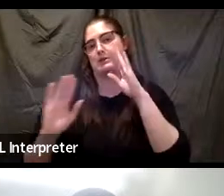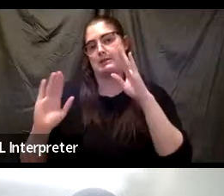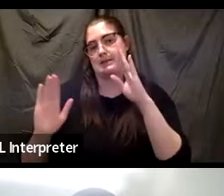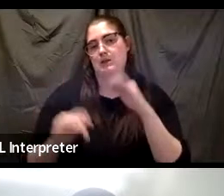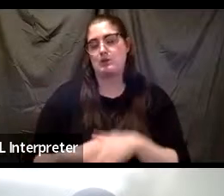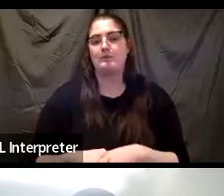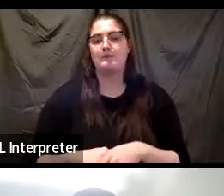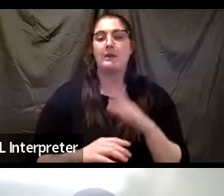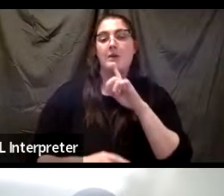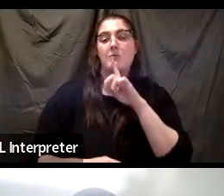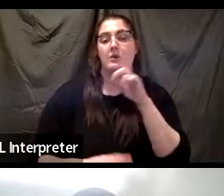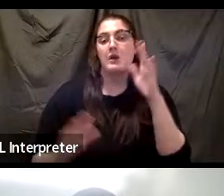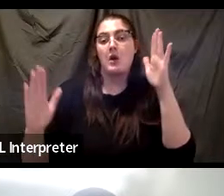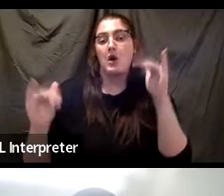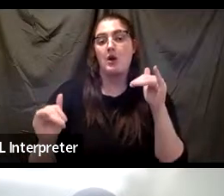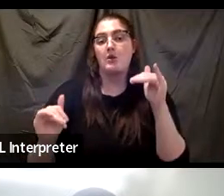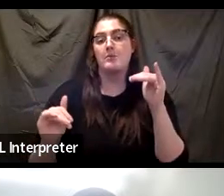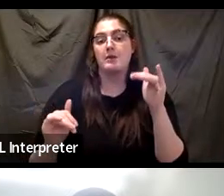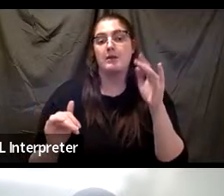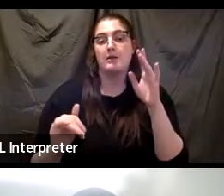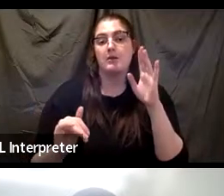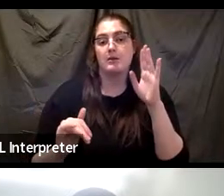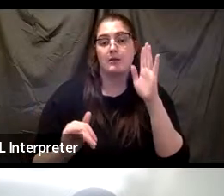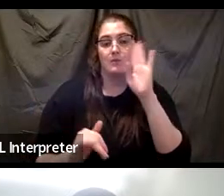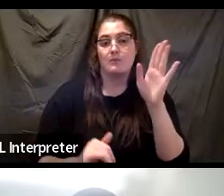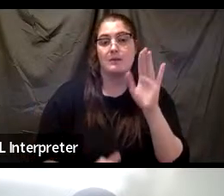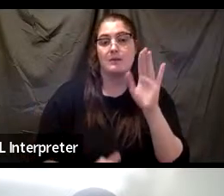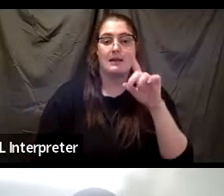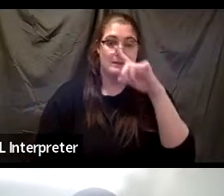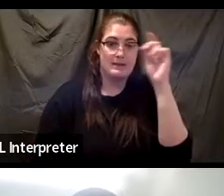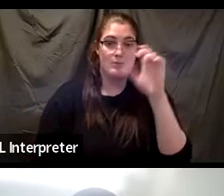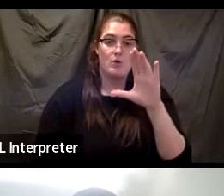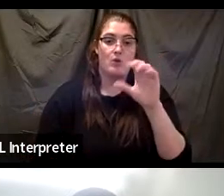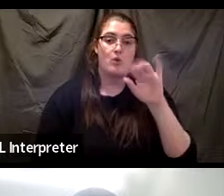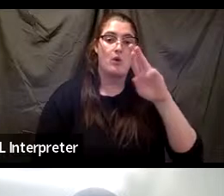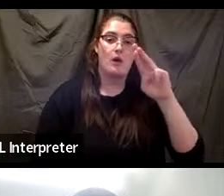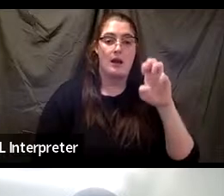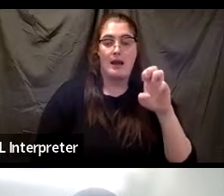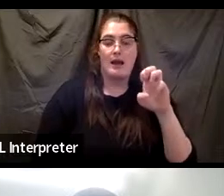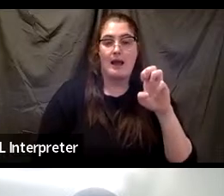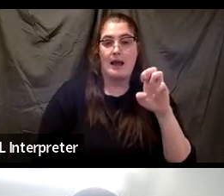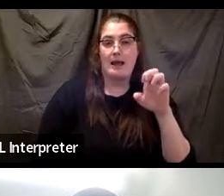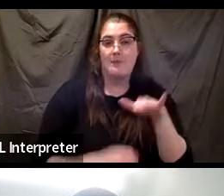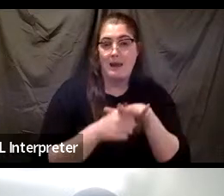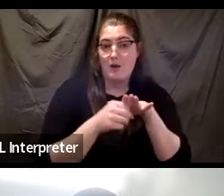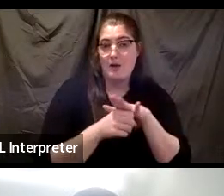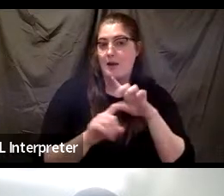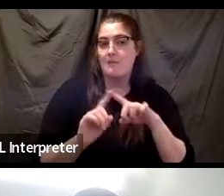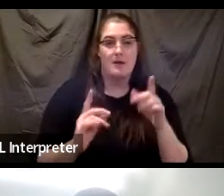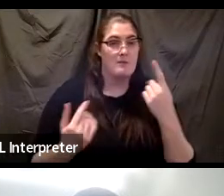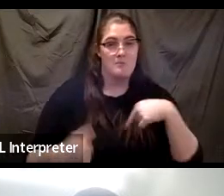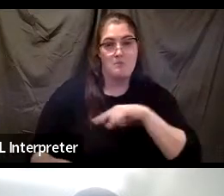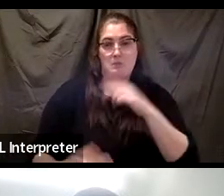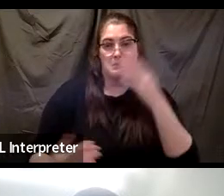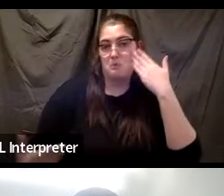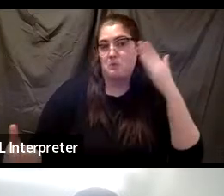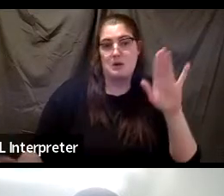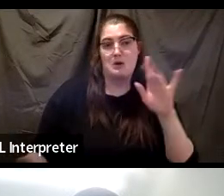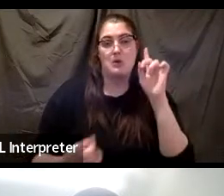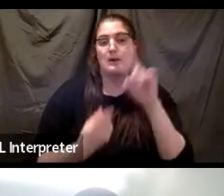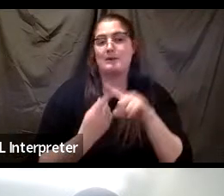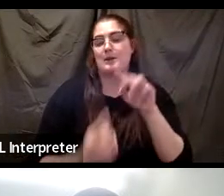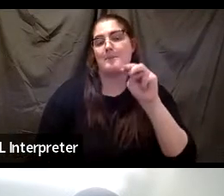really hoping it will be a summer crime initiative area. But like I said, we won't know until May. All right, thank